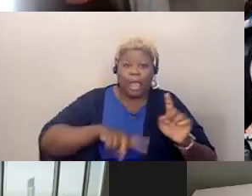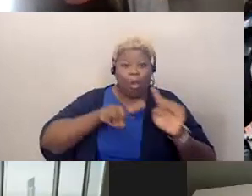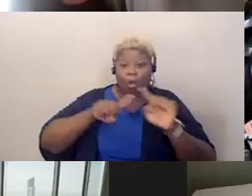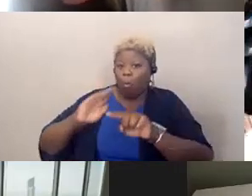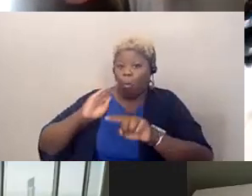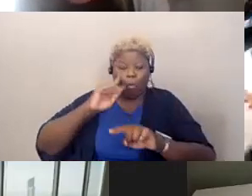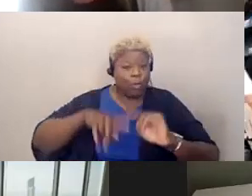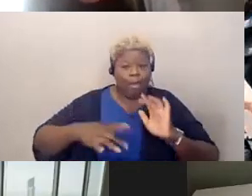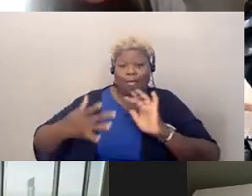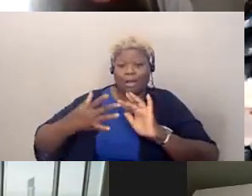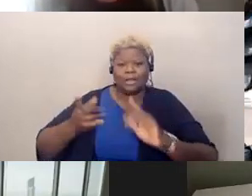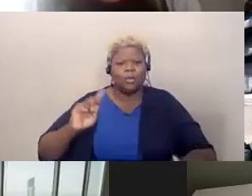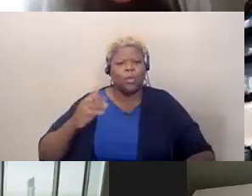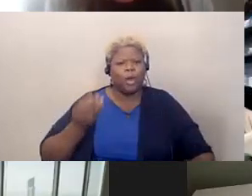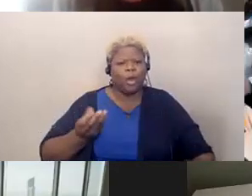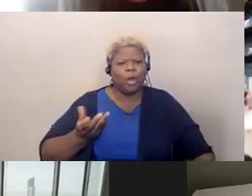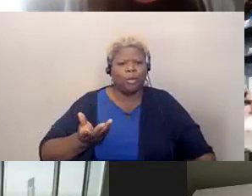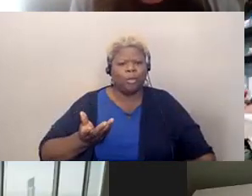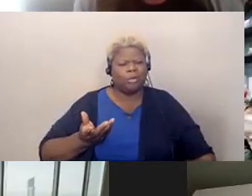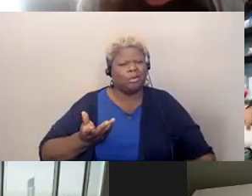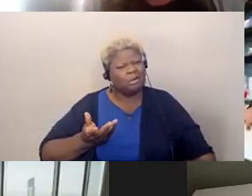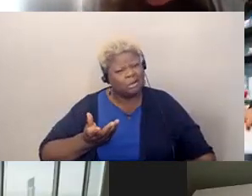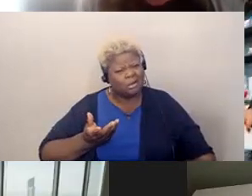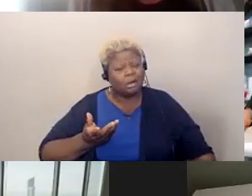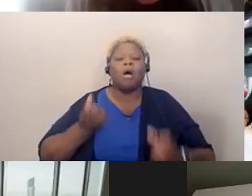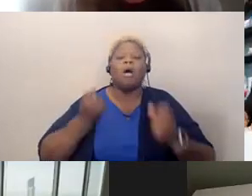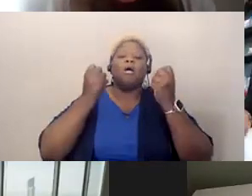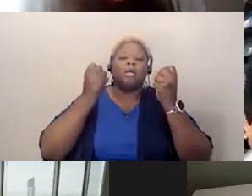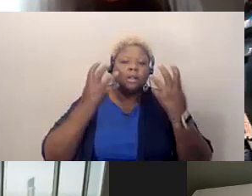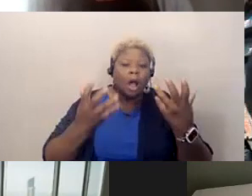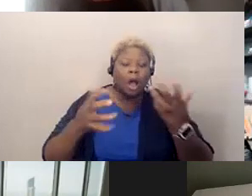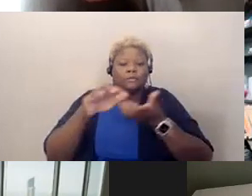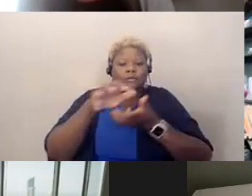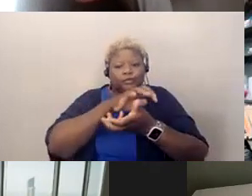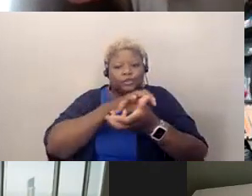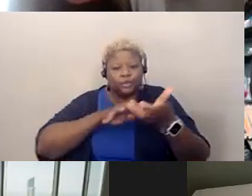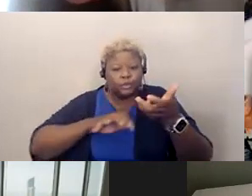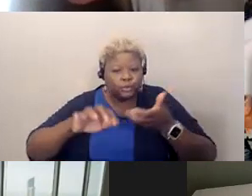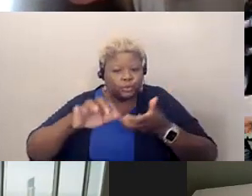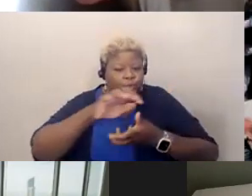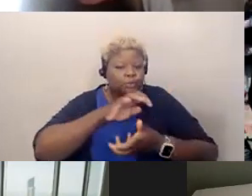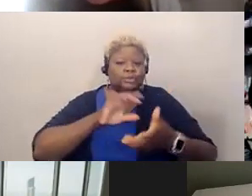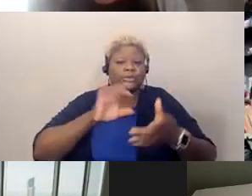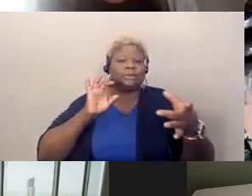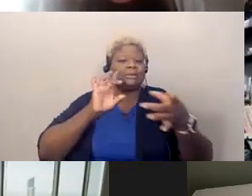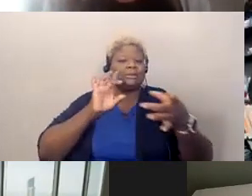victim, where do they go? And so there's a lot of confusion and disconnection about who they call, who they reach out